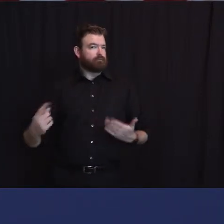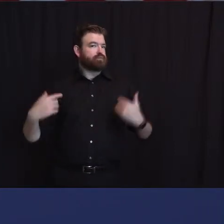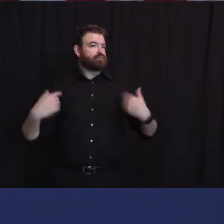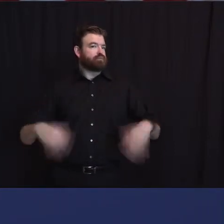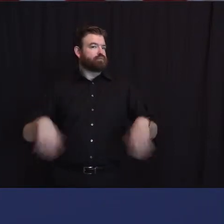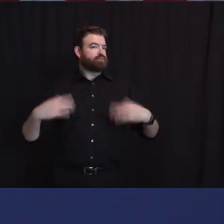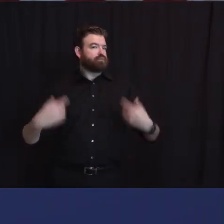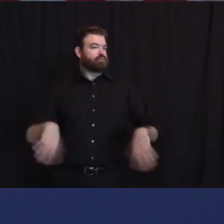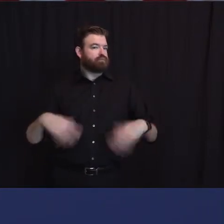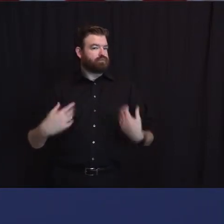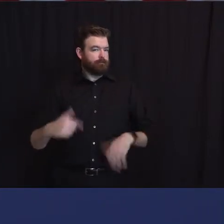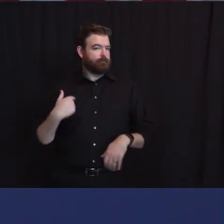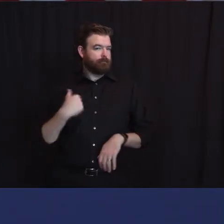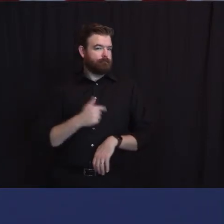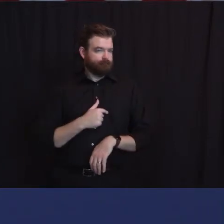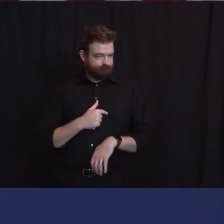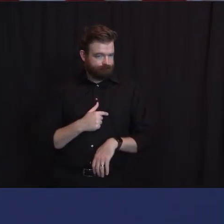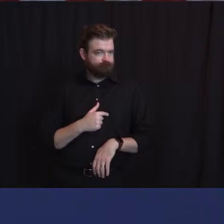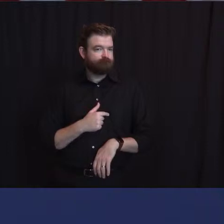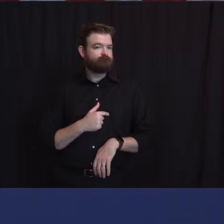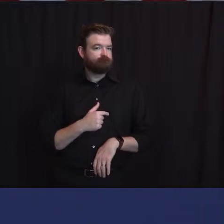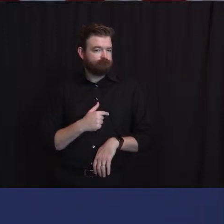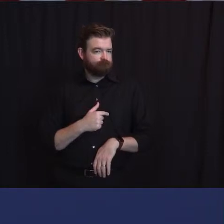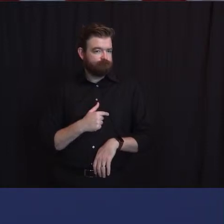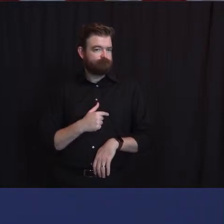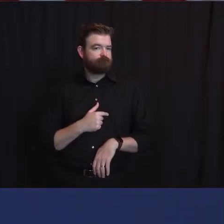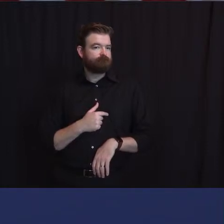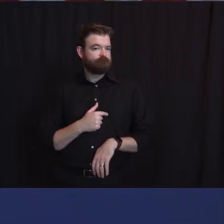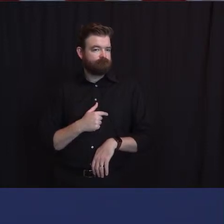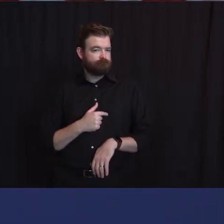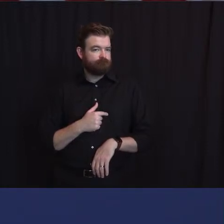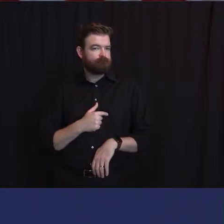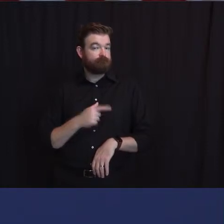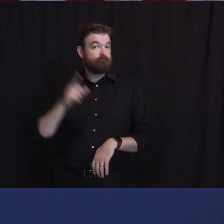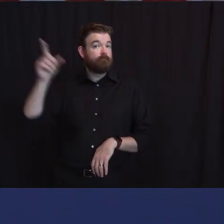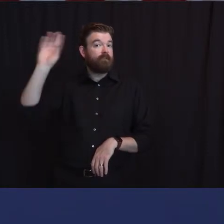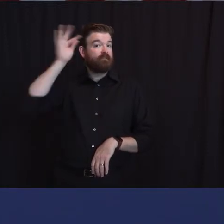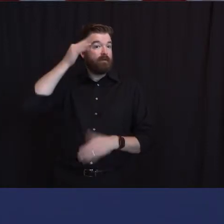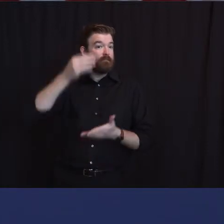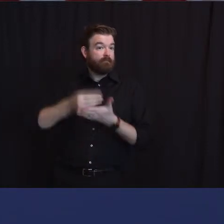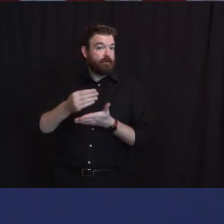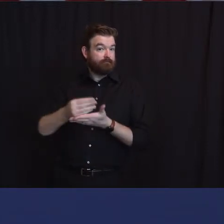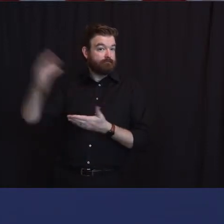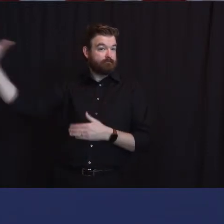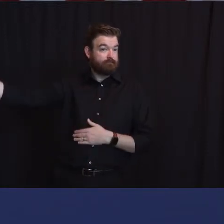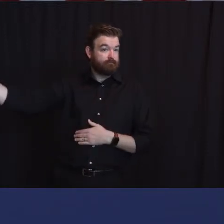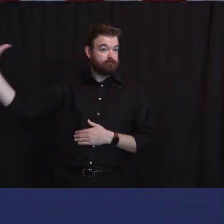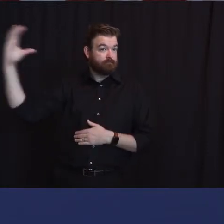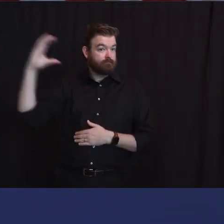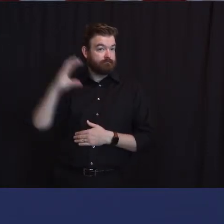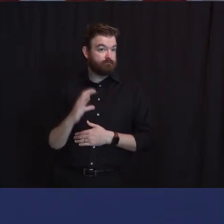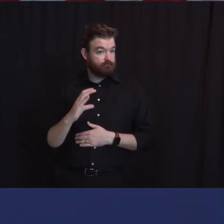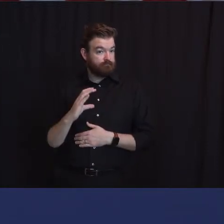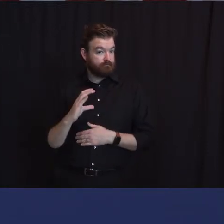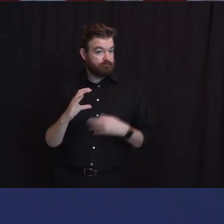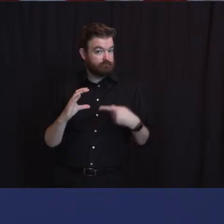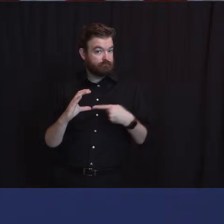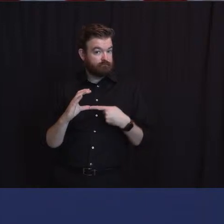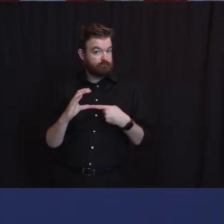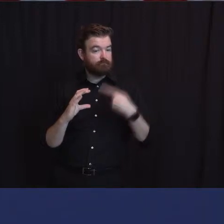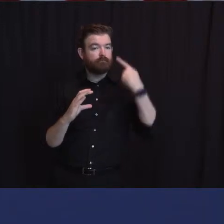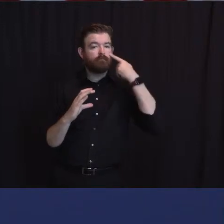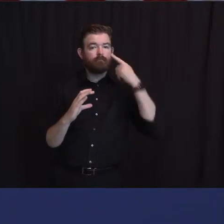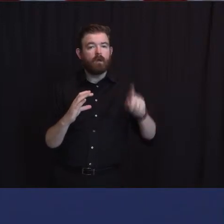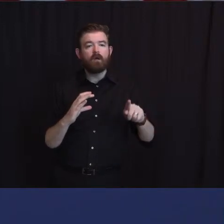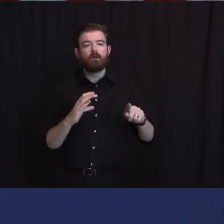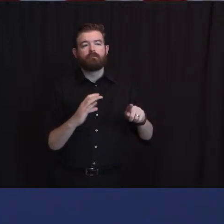implementation of the Federal American Rescue Plan Act, Elementary and Secondary School Emergency